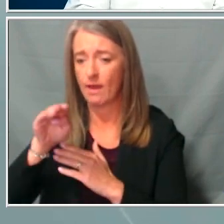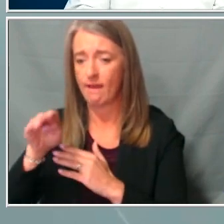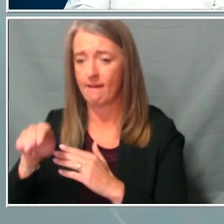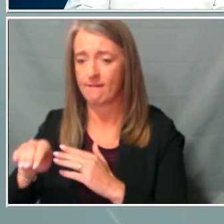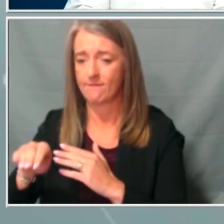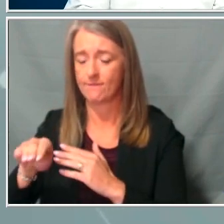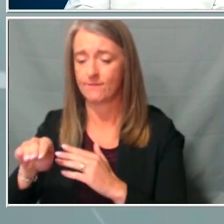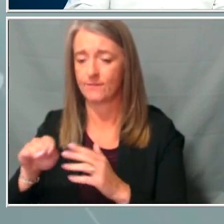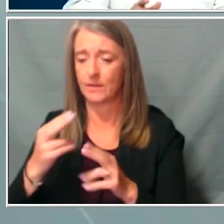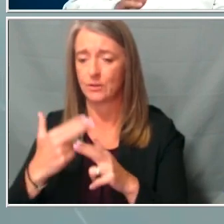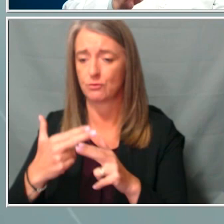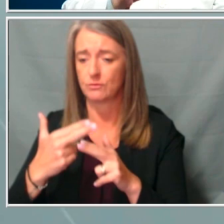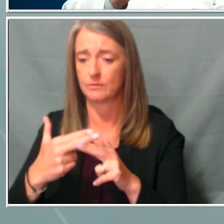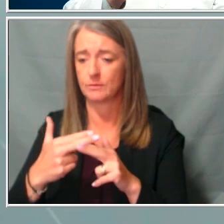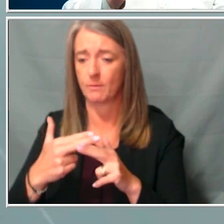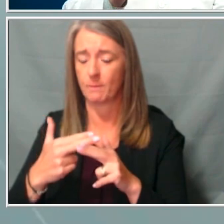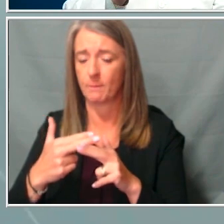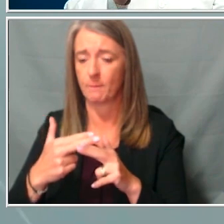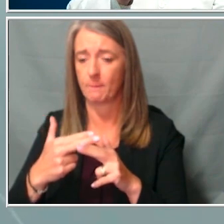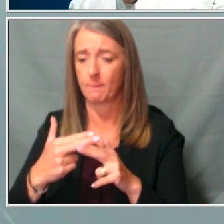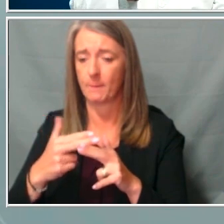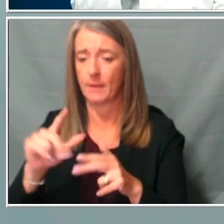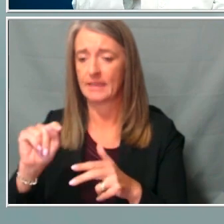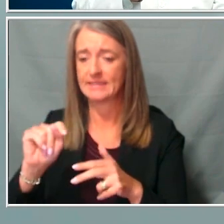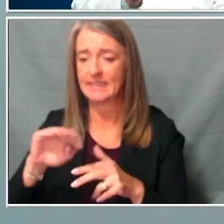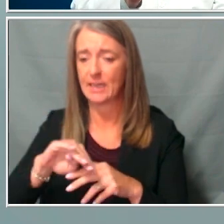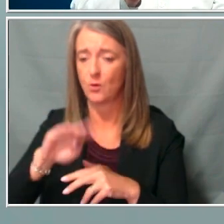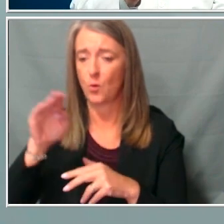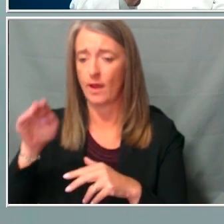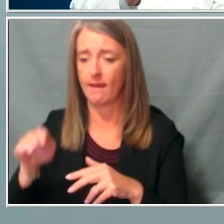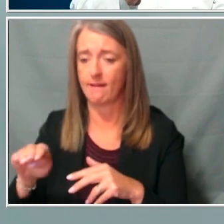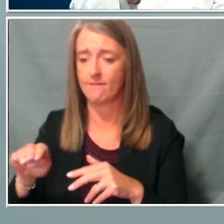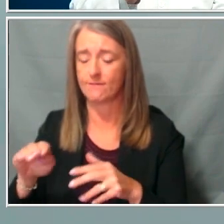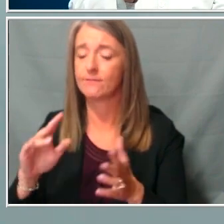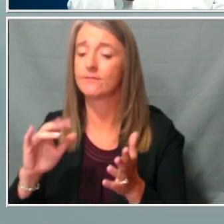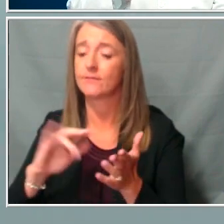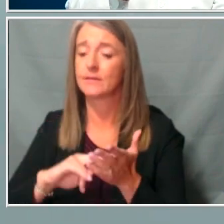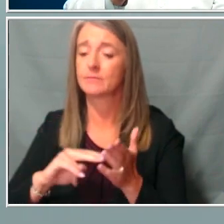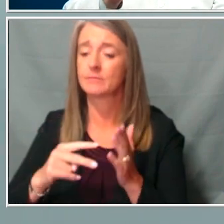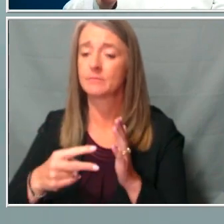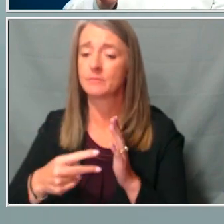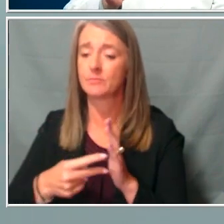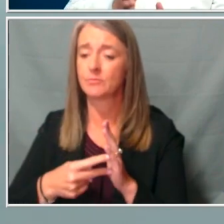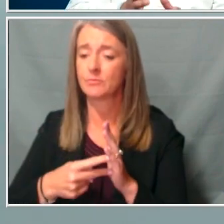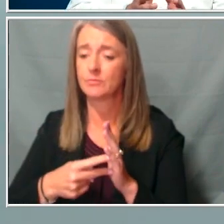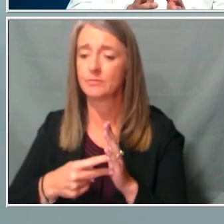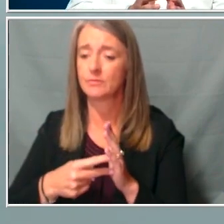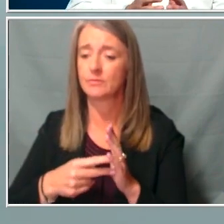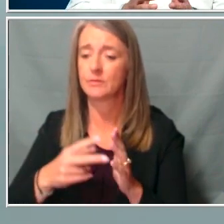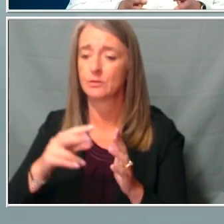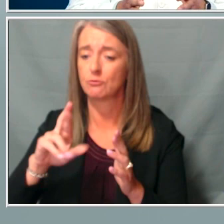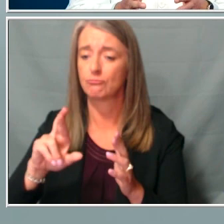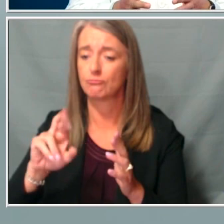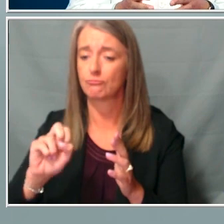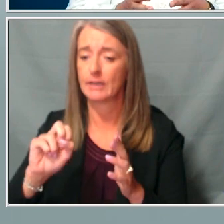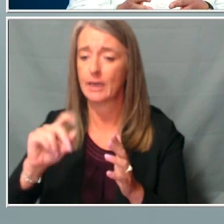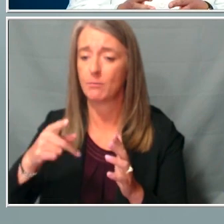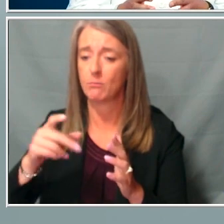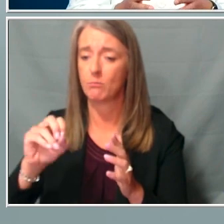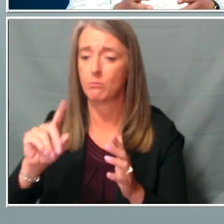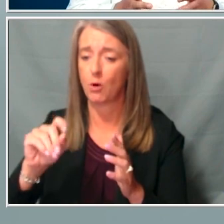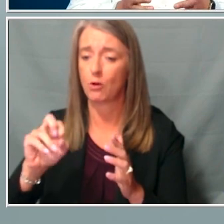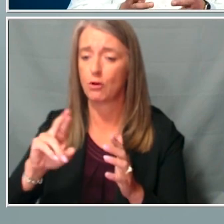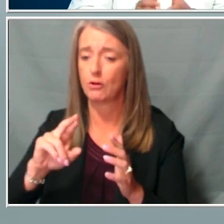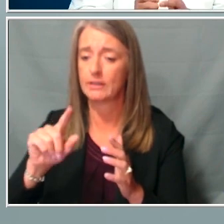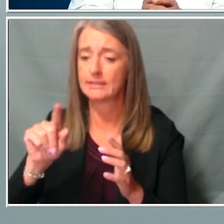is called it's essentially the T wave, which what that is essentially the repolarization. So when the heart muscle